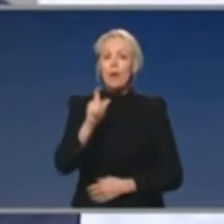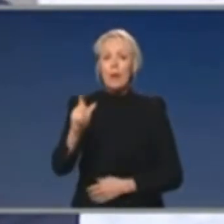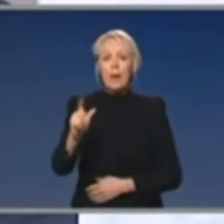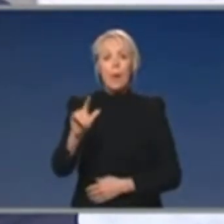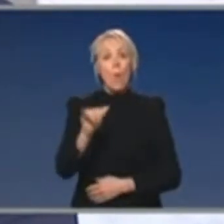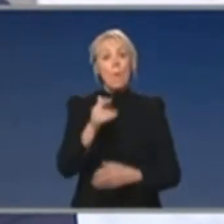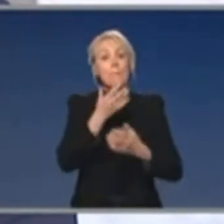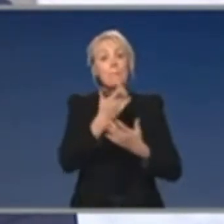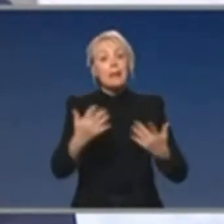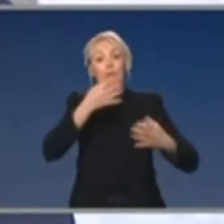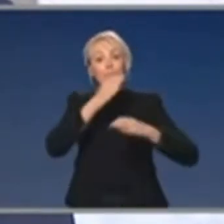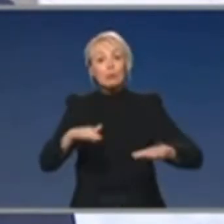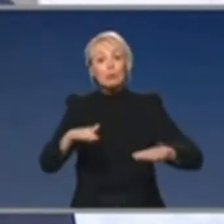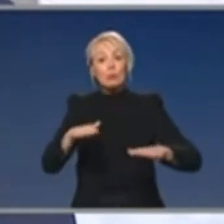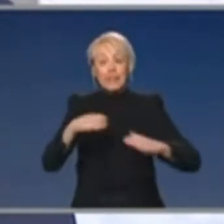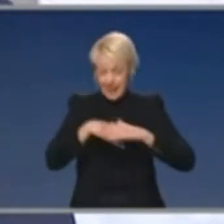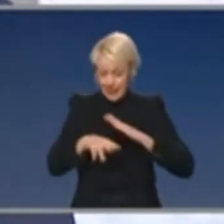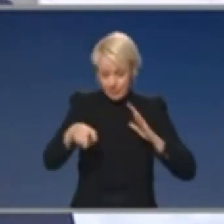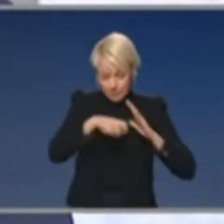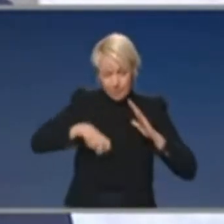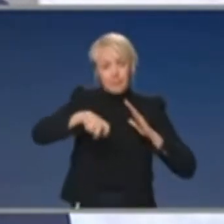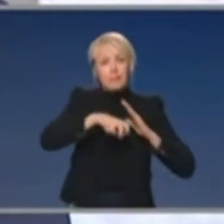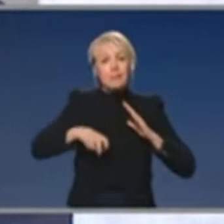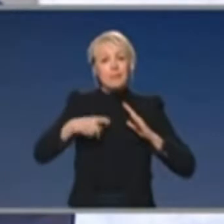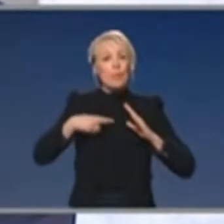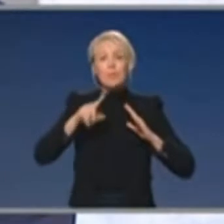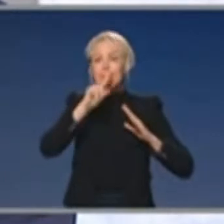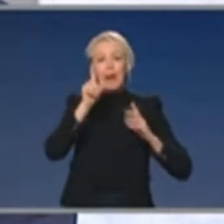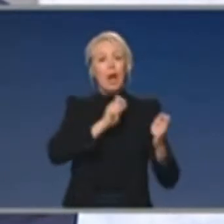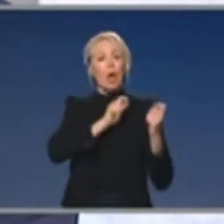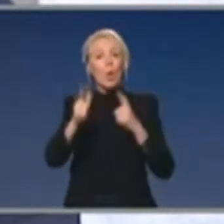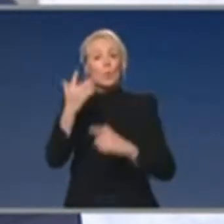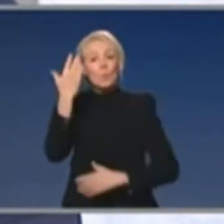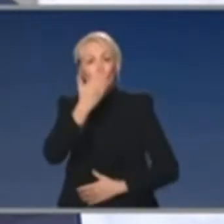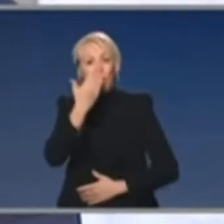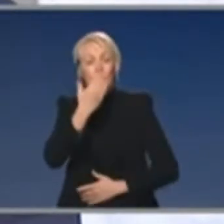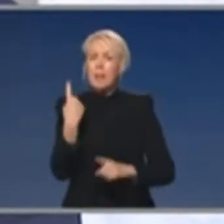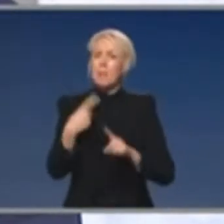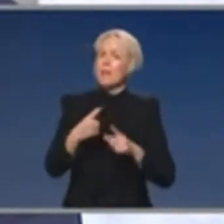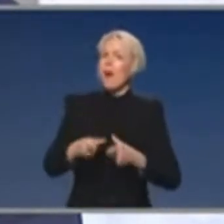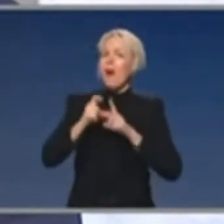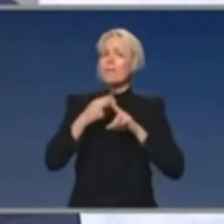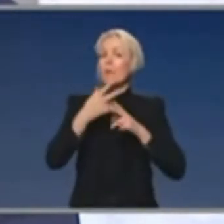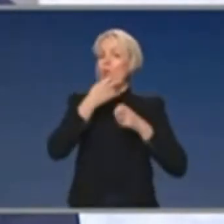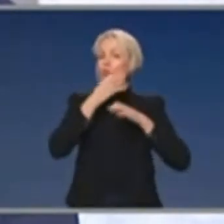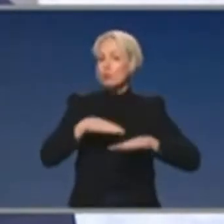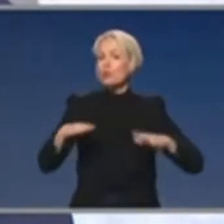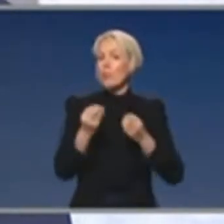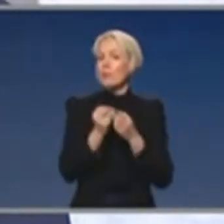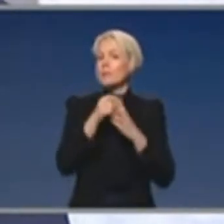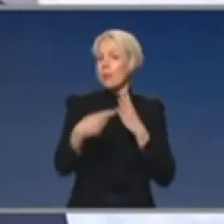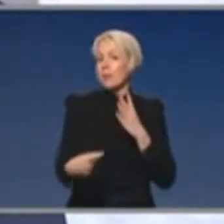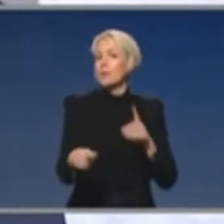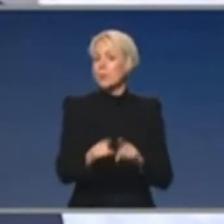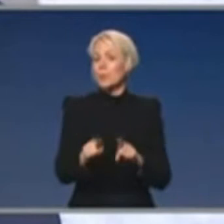pressure on families, and particularly for families with children with disabilities. And it's important that we play our role to